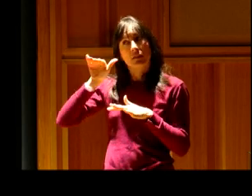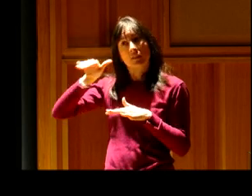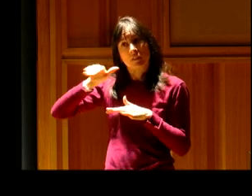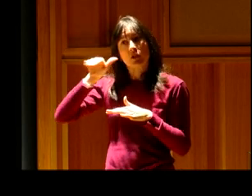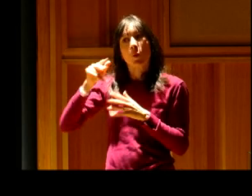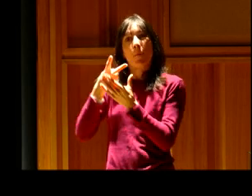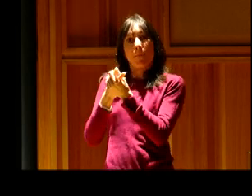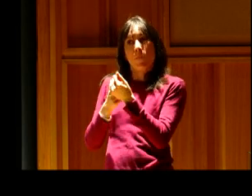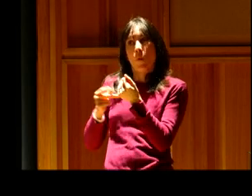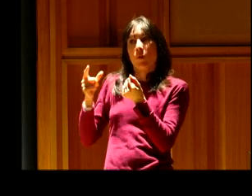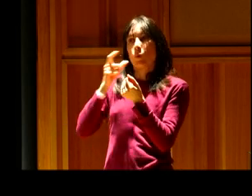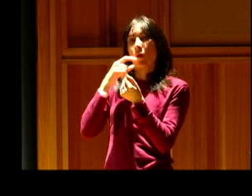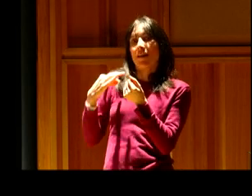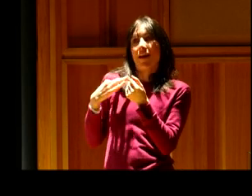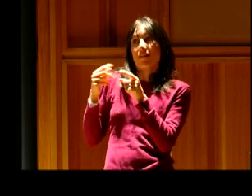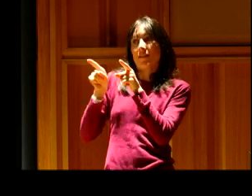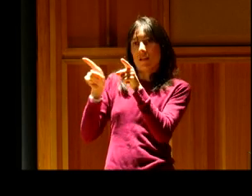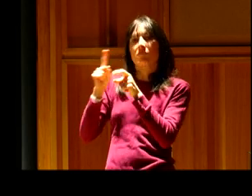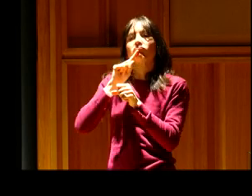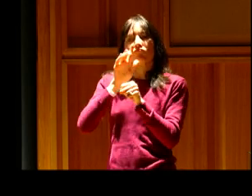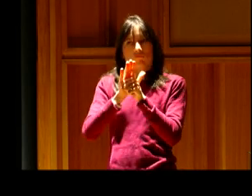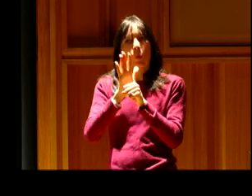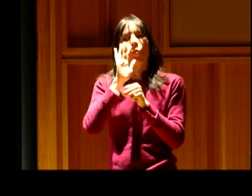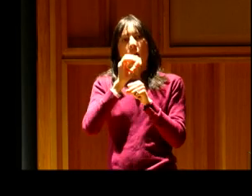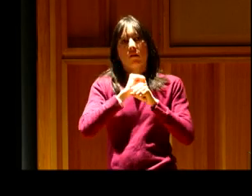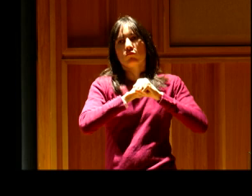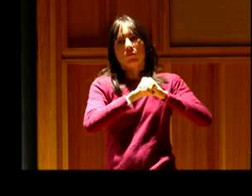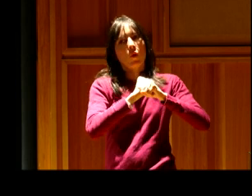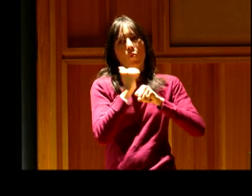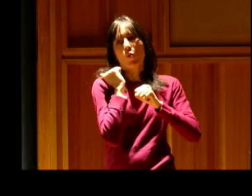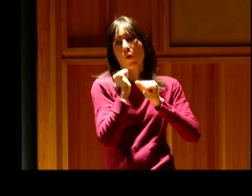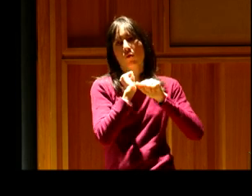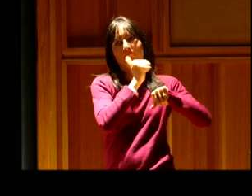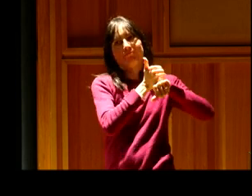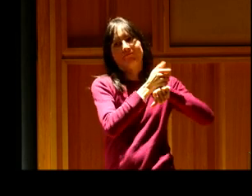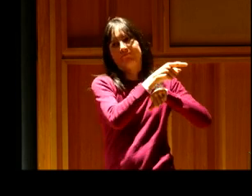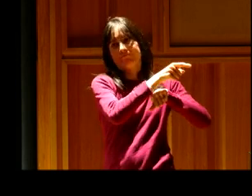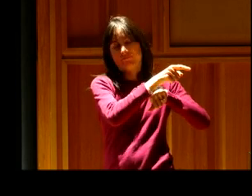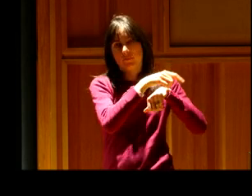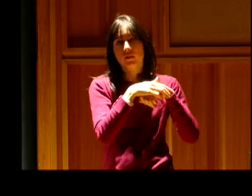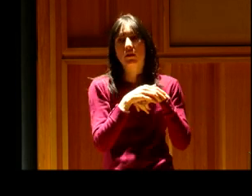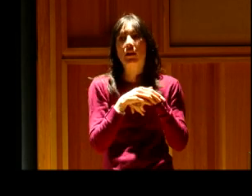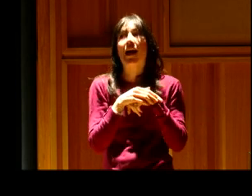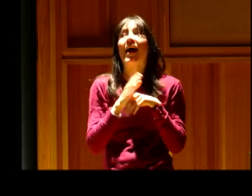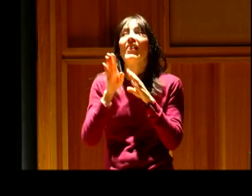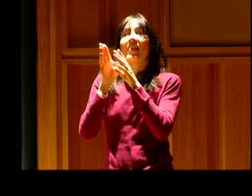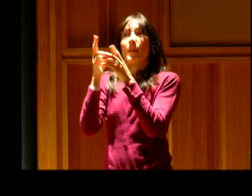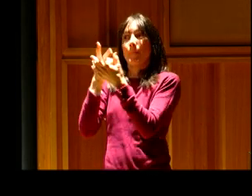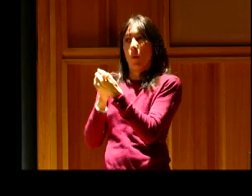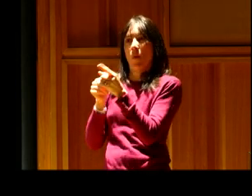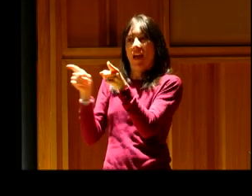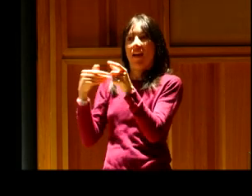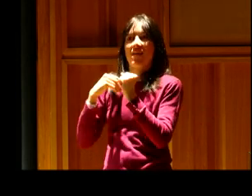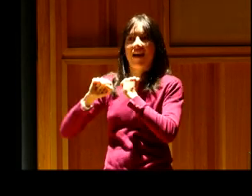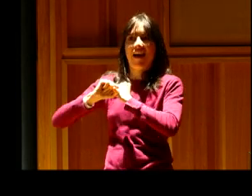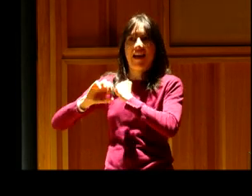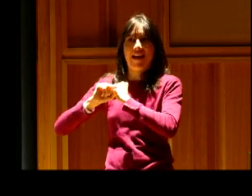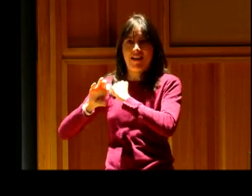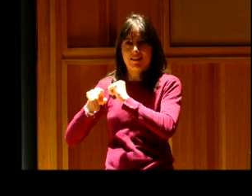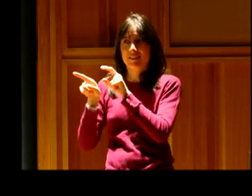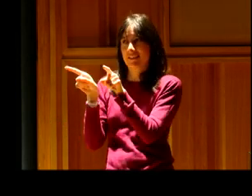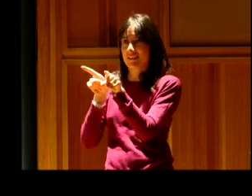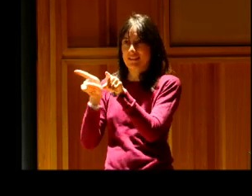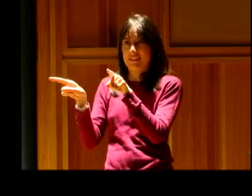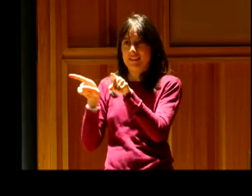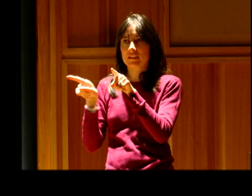to save the land and then started having competing television ads saying which candidate